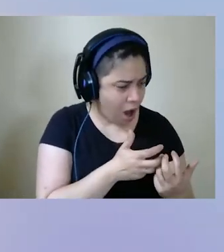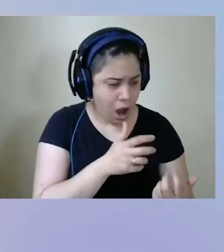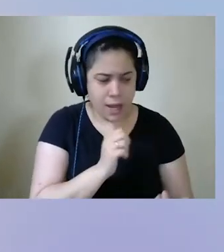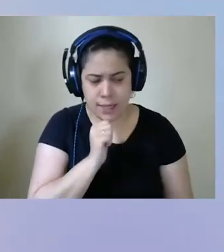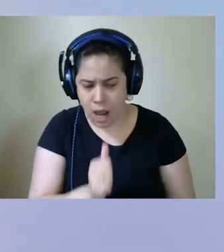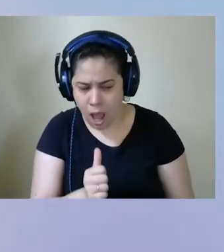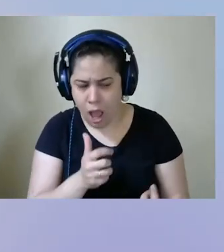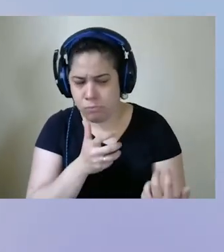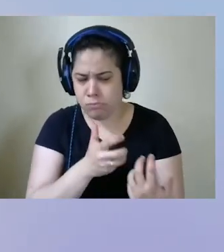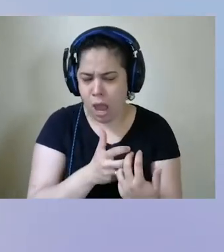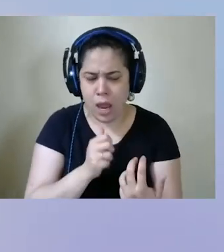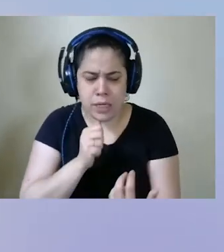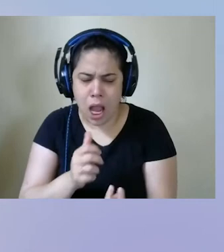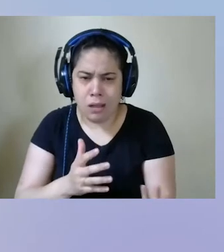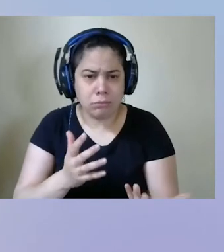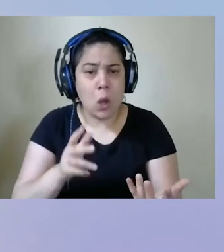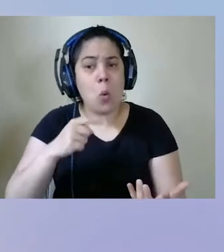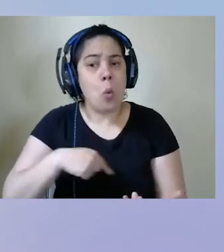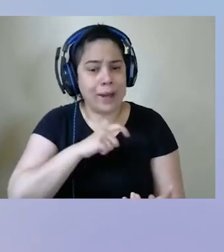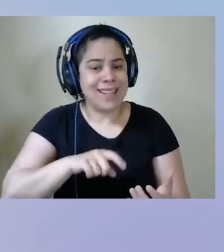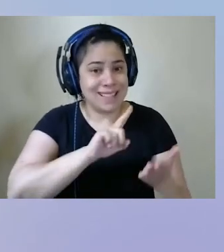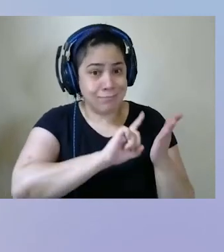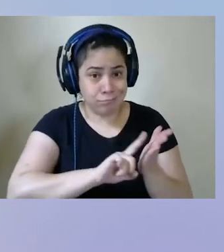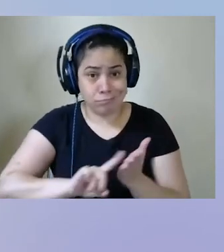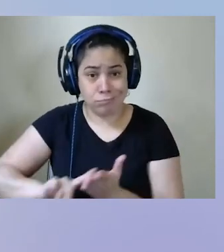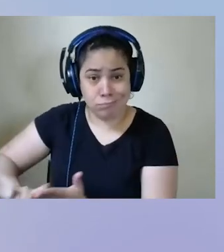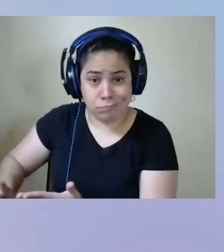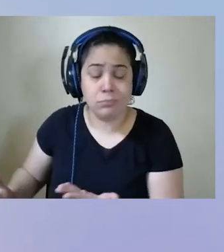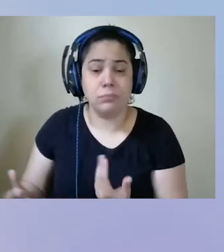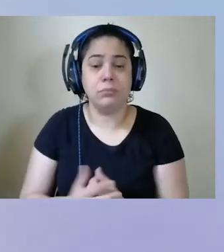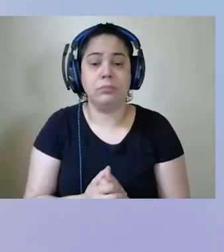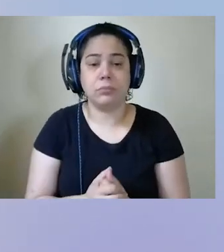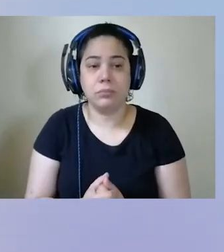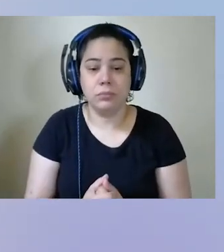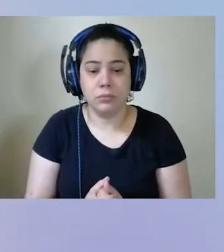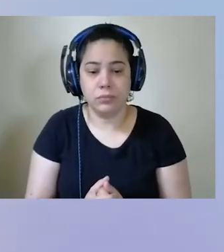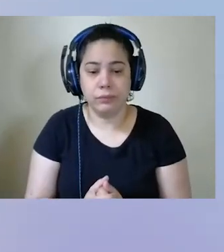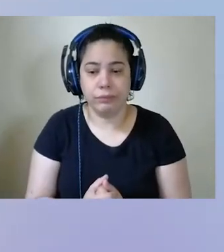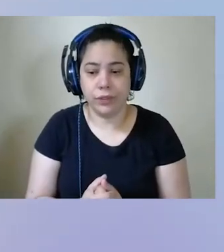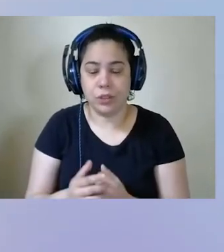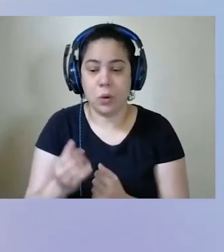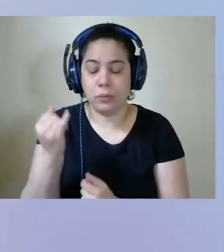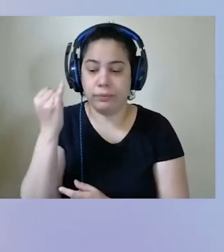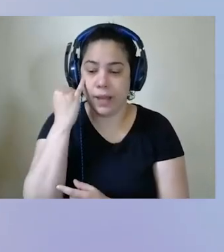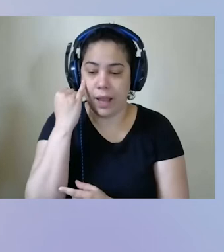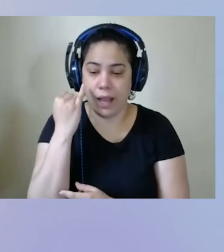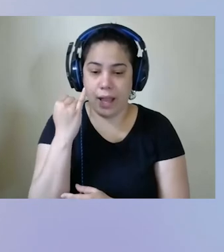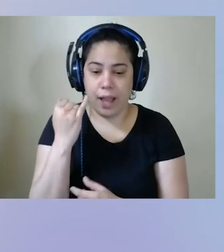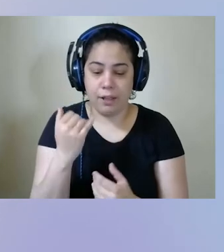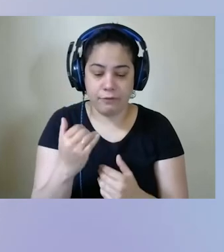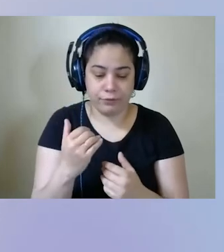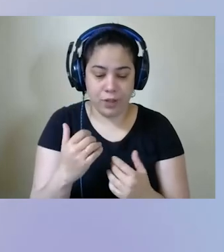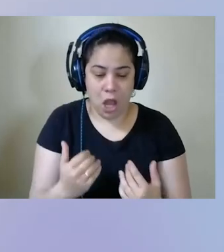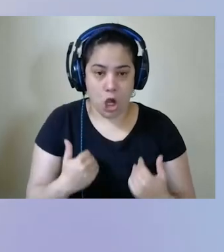that are so powerfully impacted by early neglect, assault,